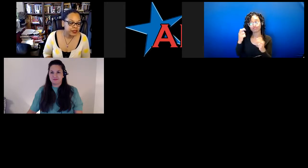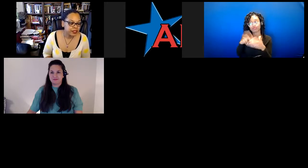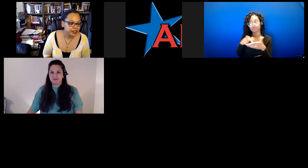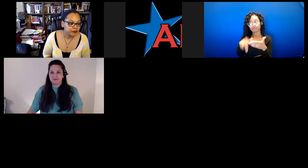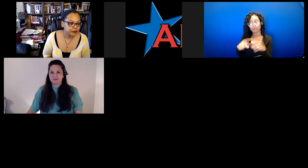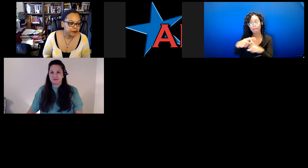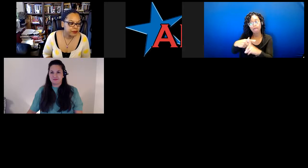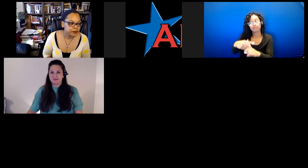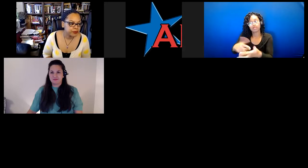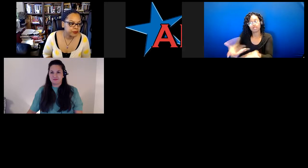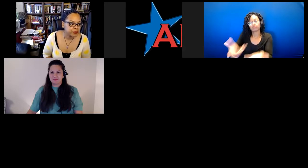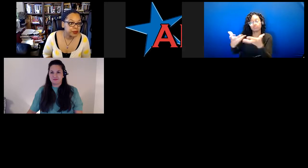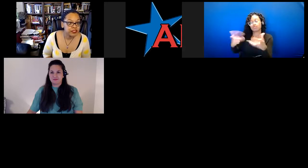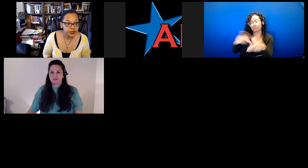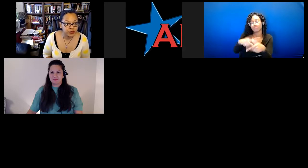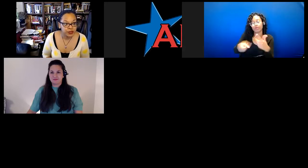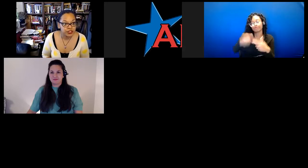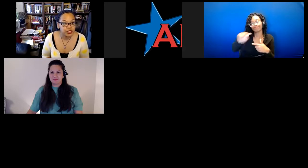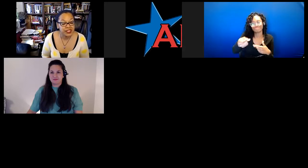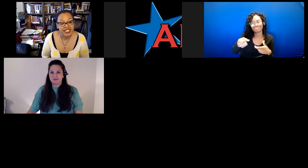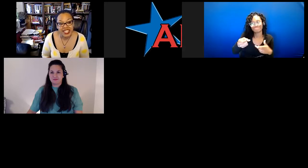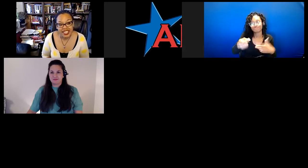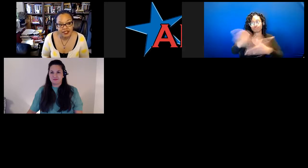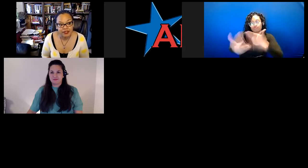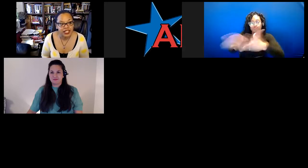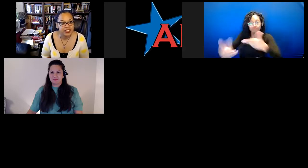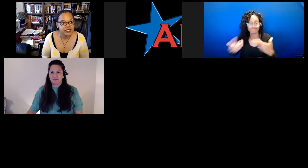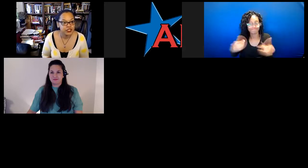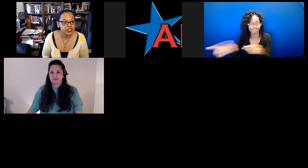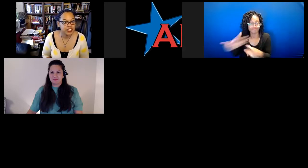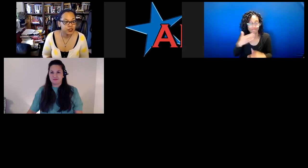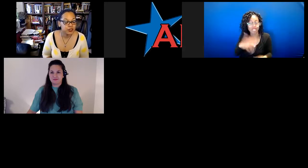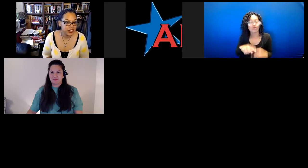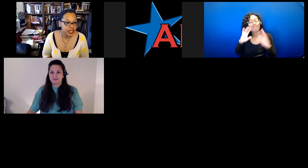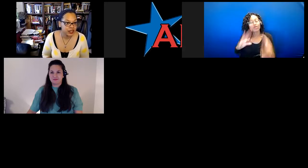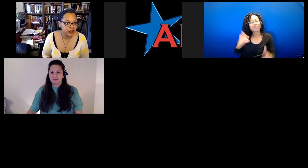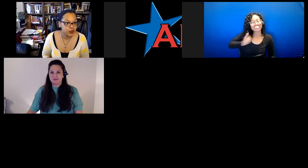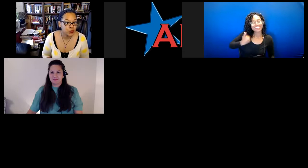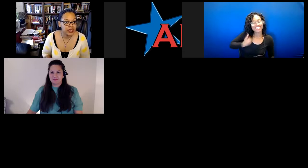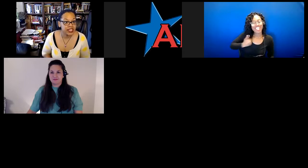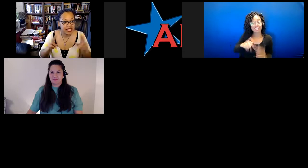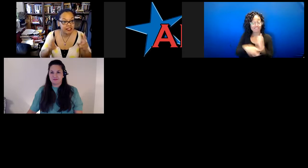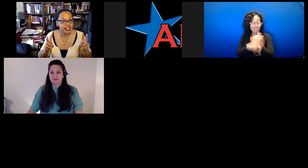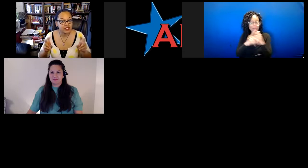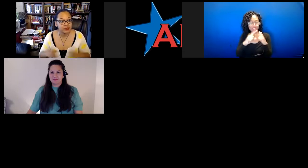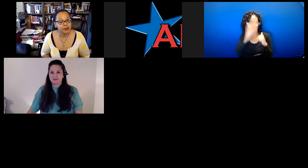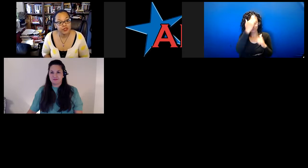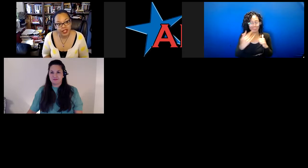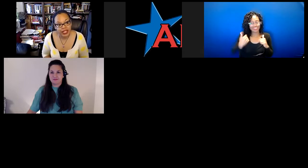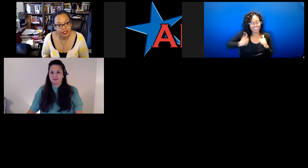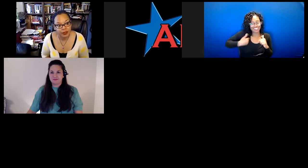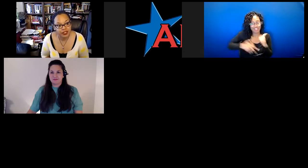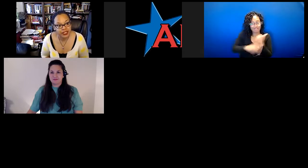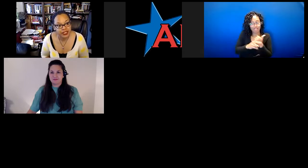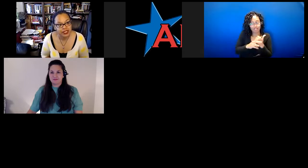program was really focused too on gang violence, which then if you look at what gang violence is being portrayed